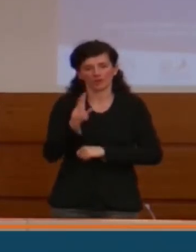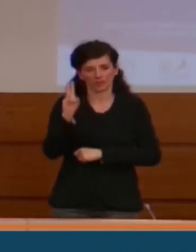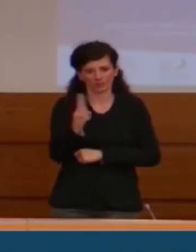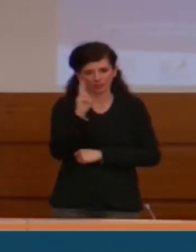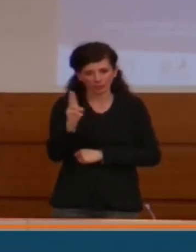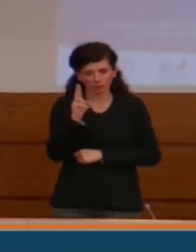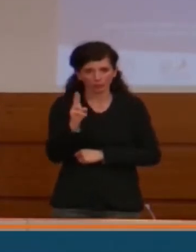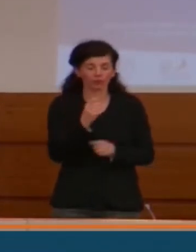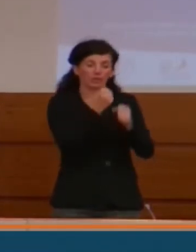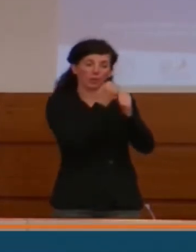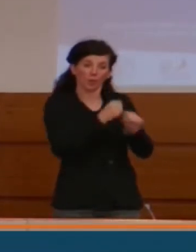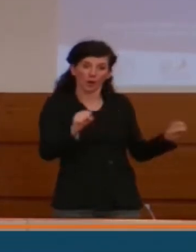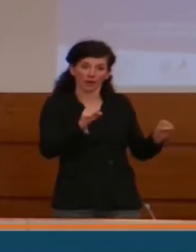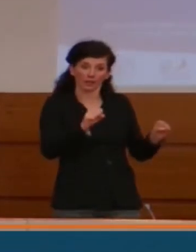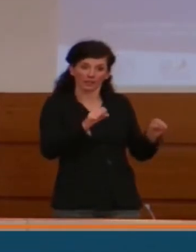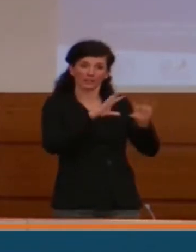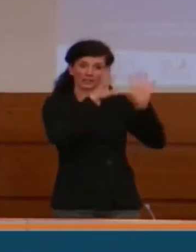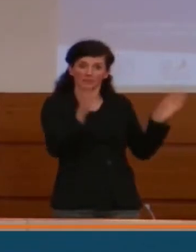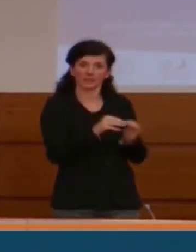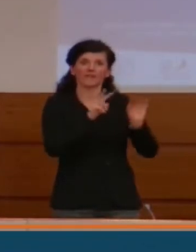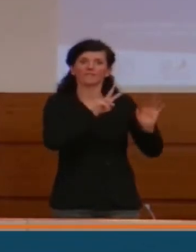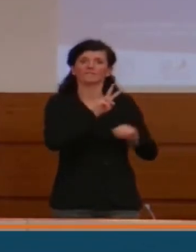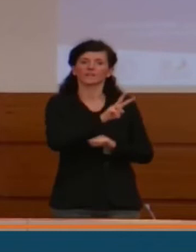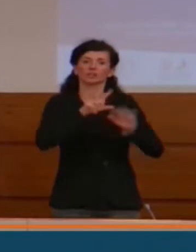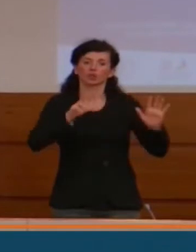number of recovered patients stands at